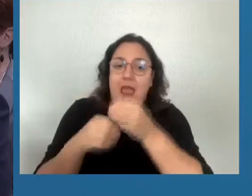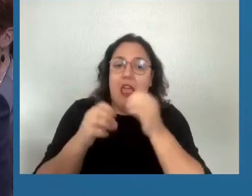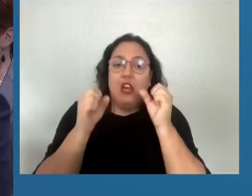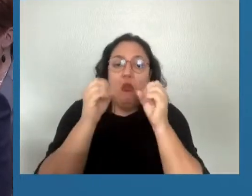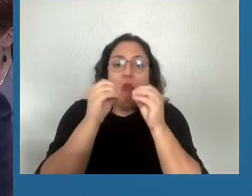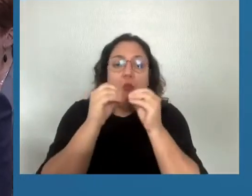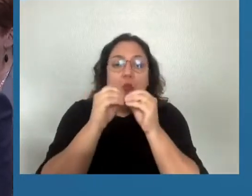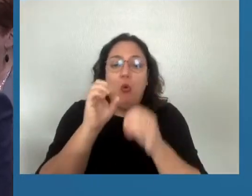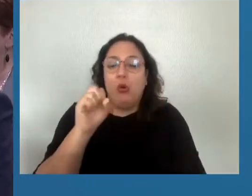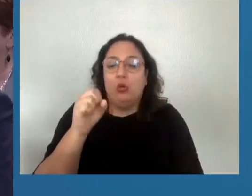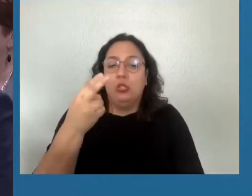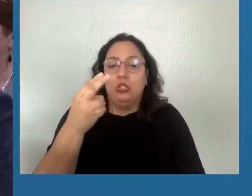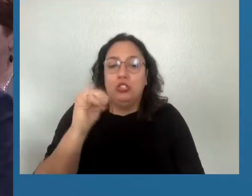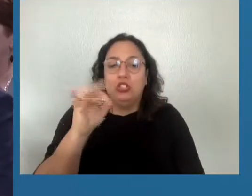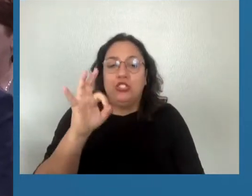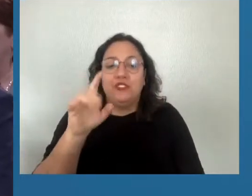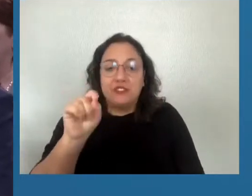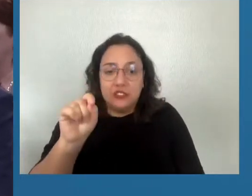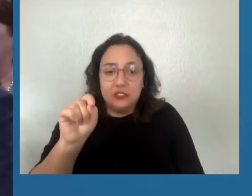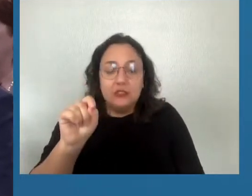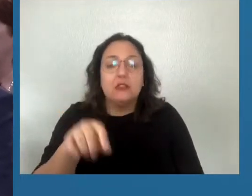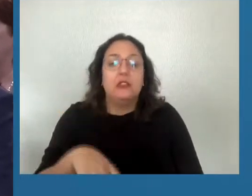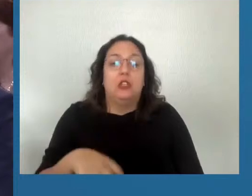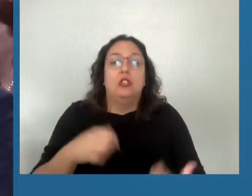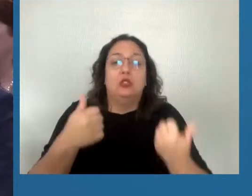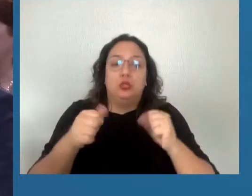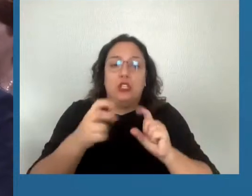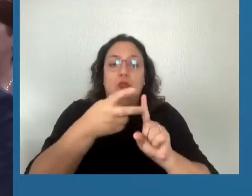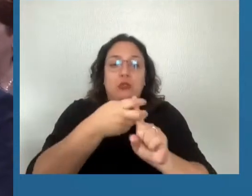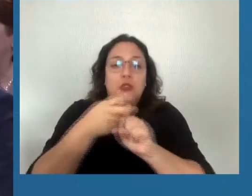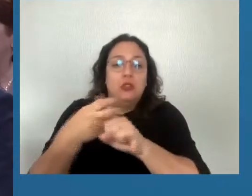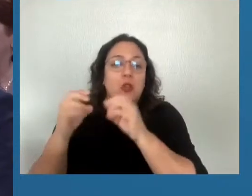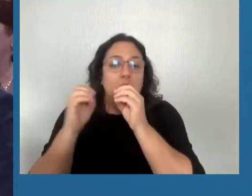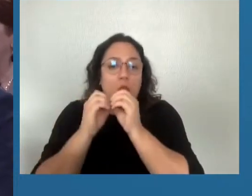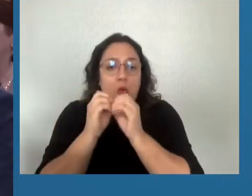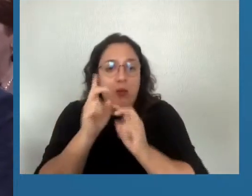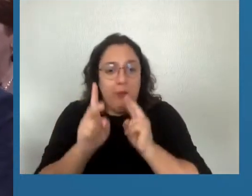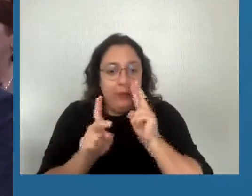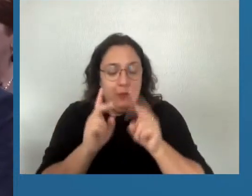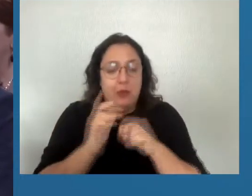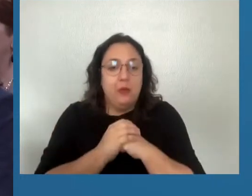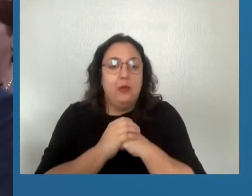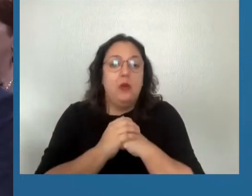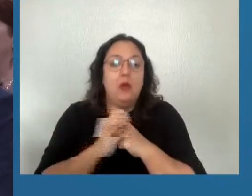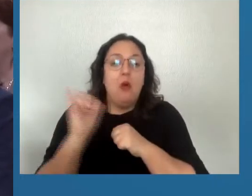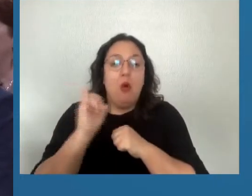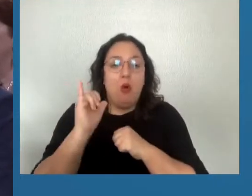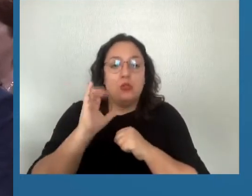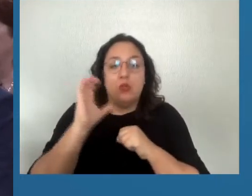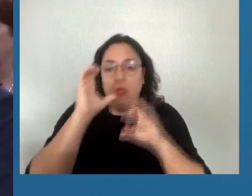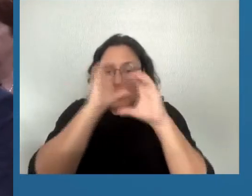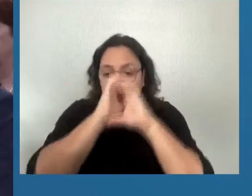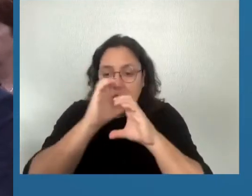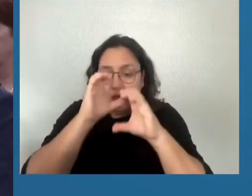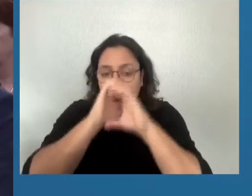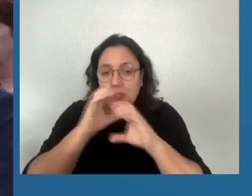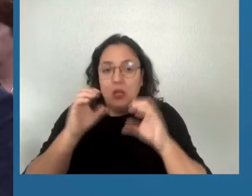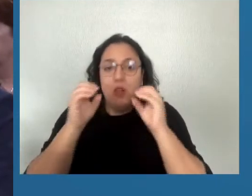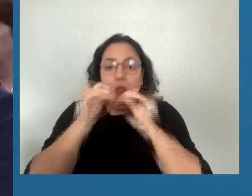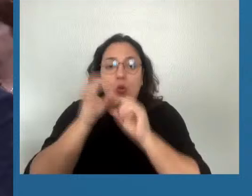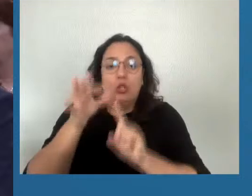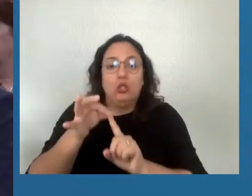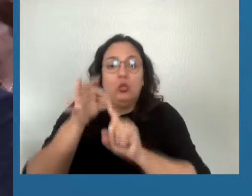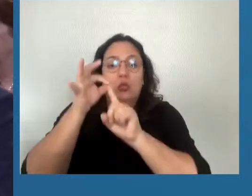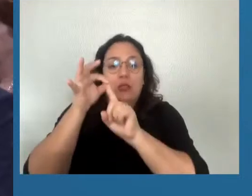out there. And then again, we are looking at some unique opportunities to be able to address bringing social workers, have them go out on the